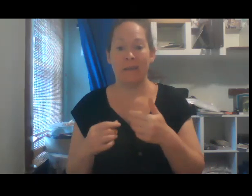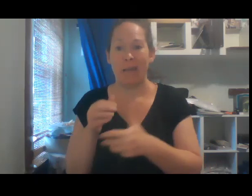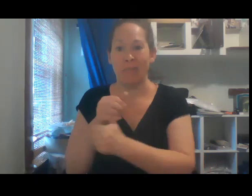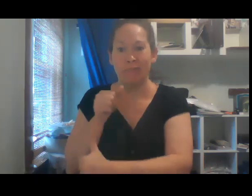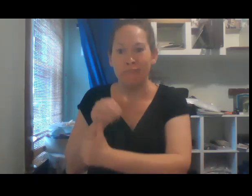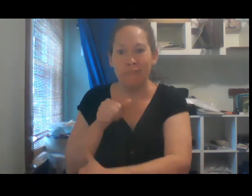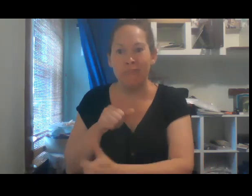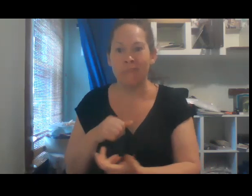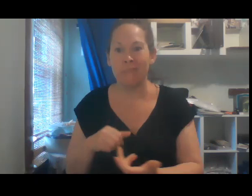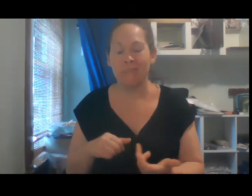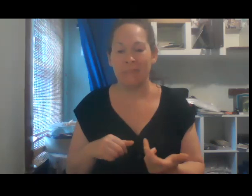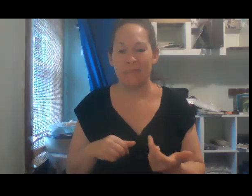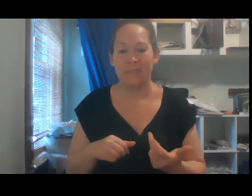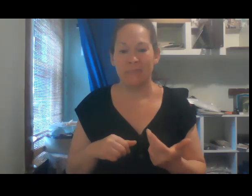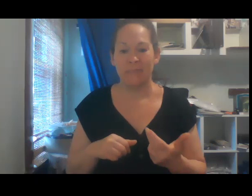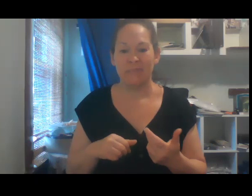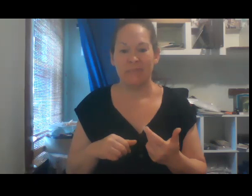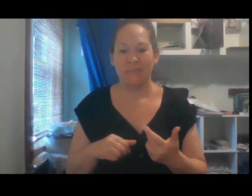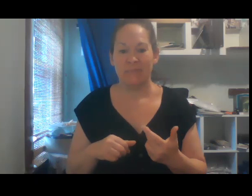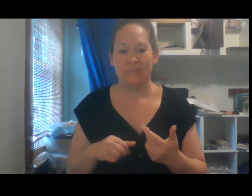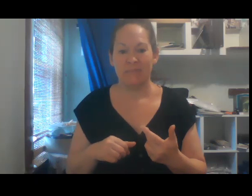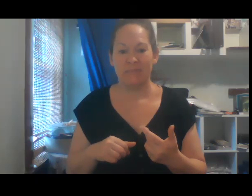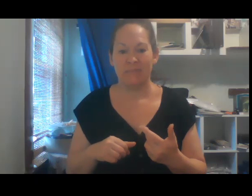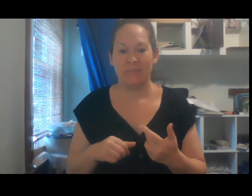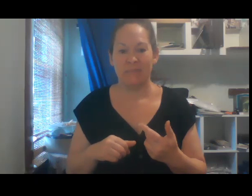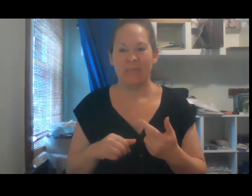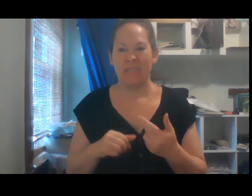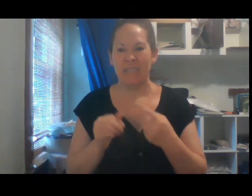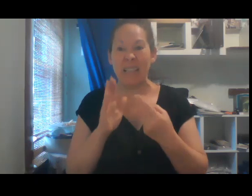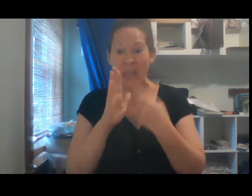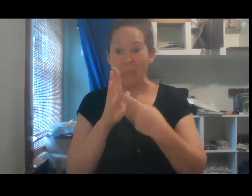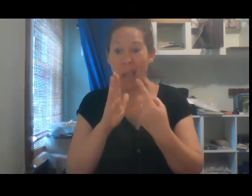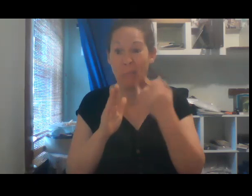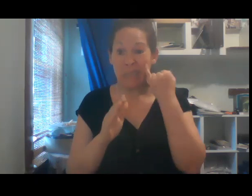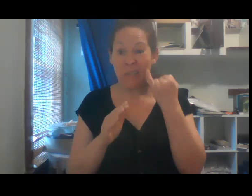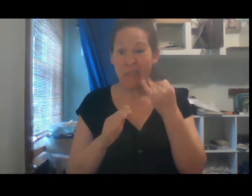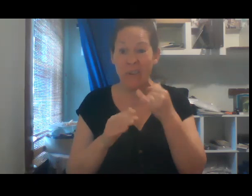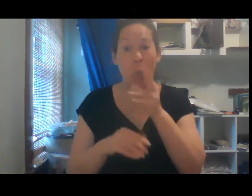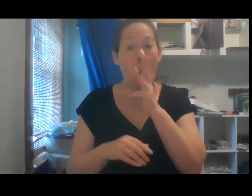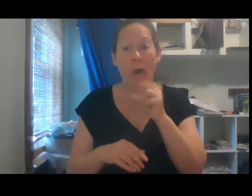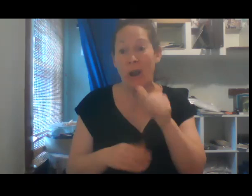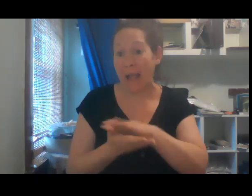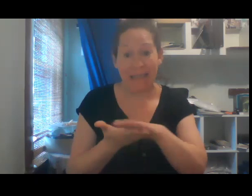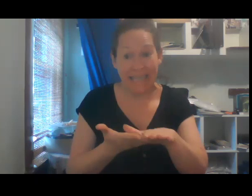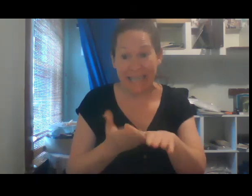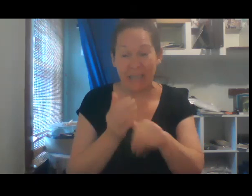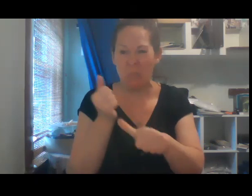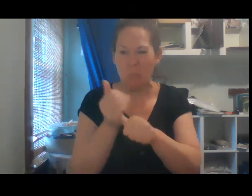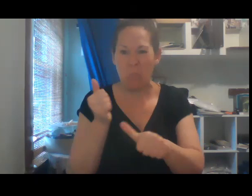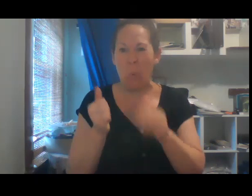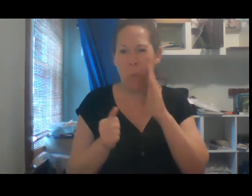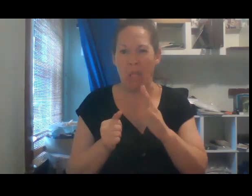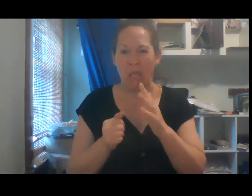have a salmon in a salmon farm, their waste will lead up to a certain part, disease proportions go through. So they can't